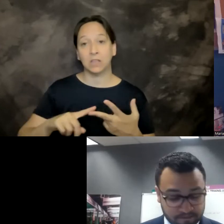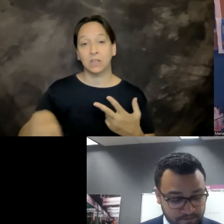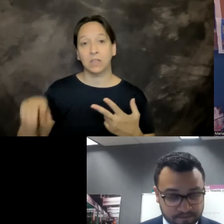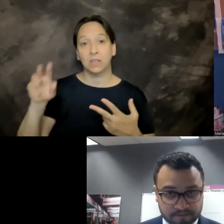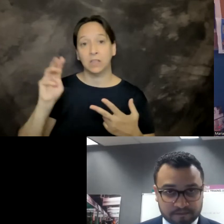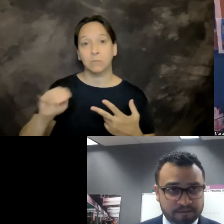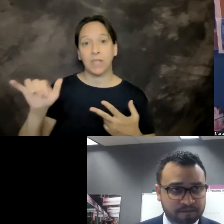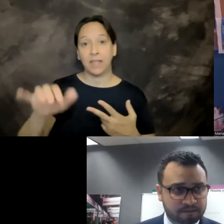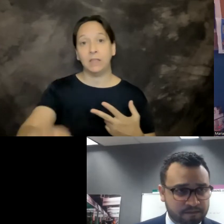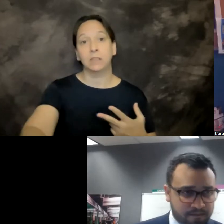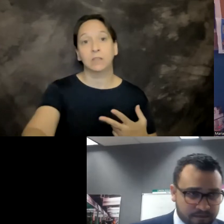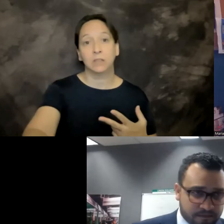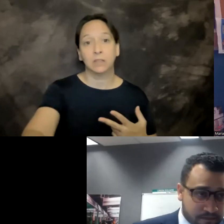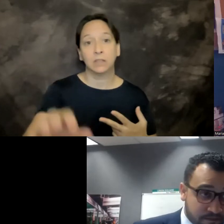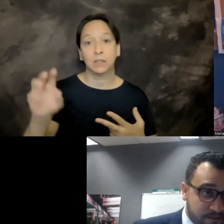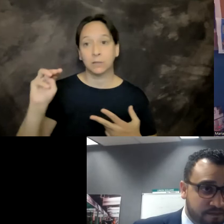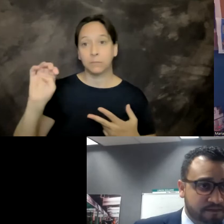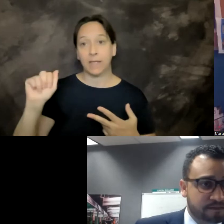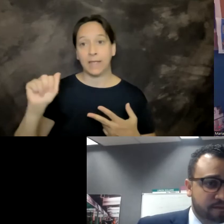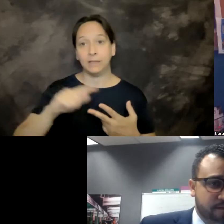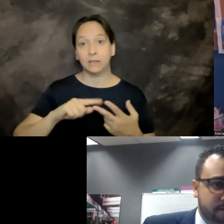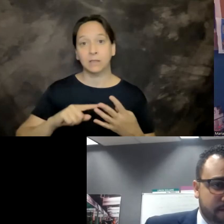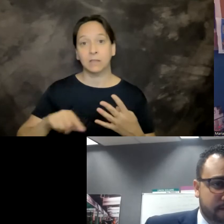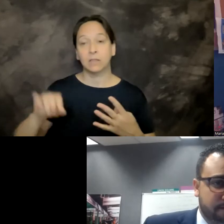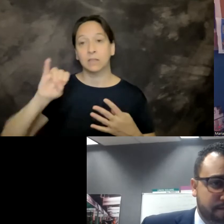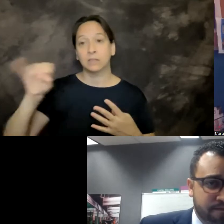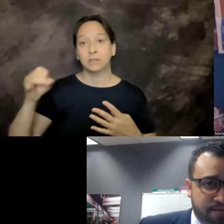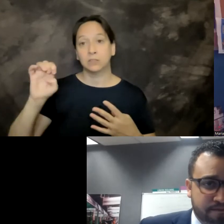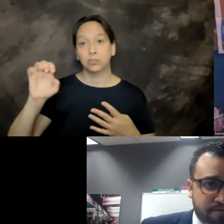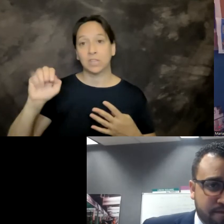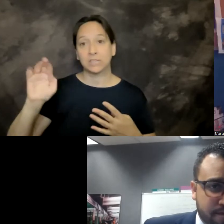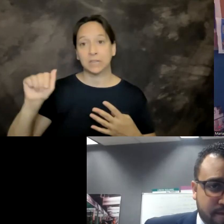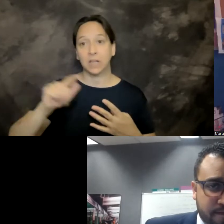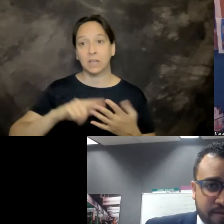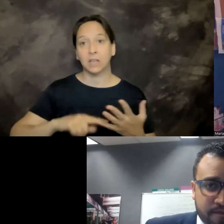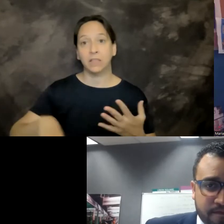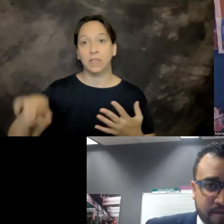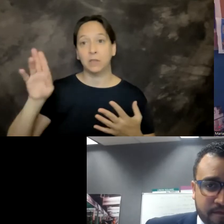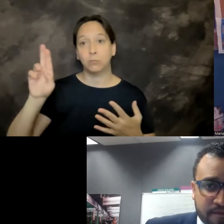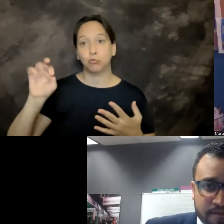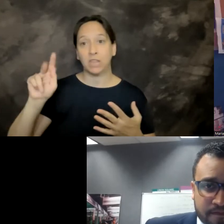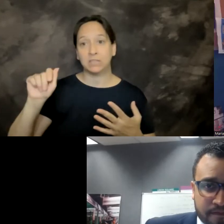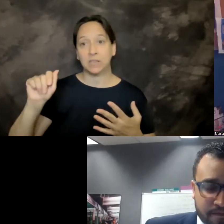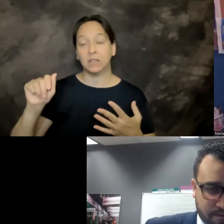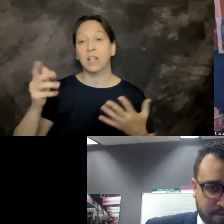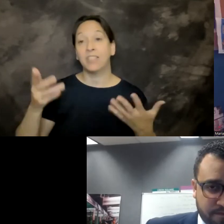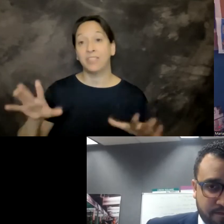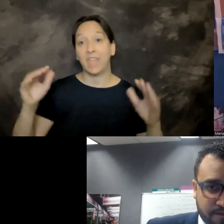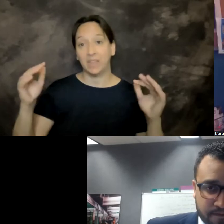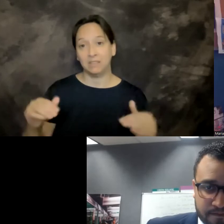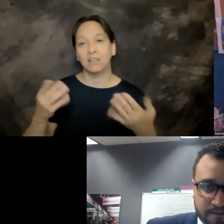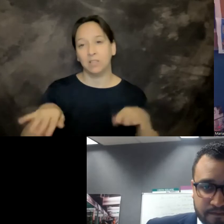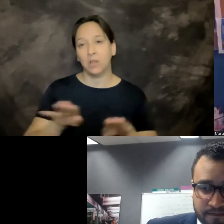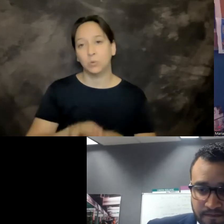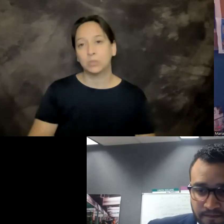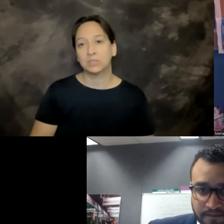May Johnson. Then we have Jessica, finally Brenda. After that, I'm going to ask for us to close out. Again, this